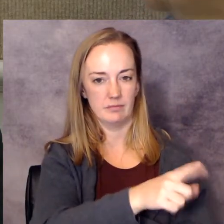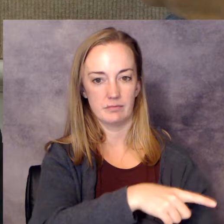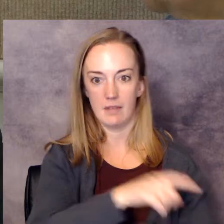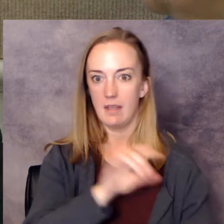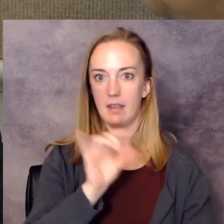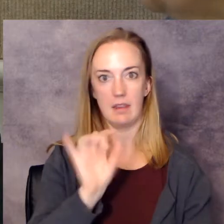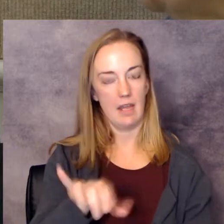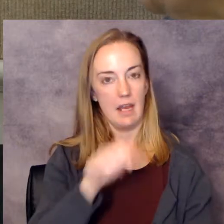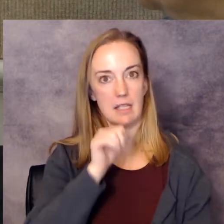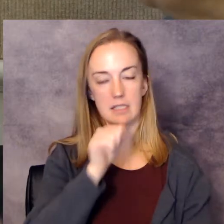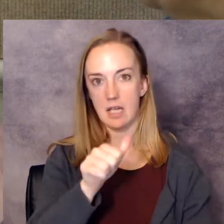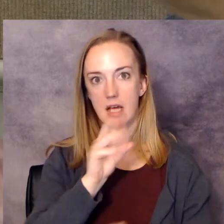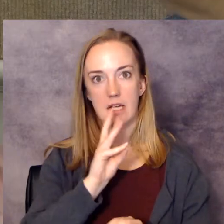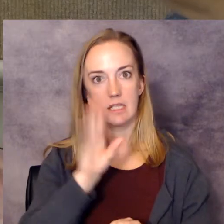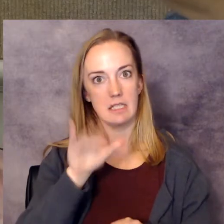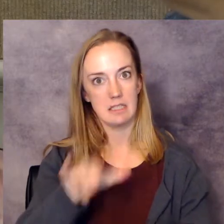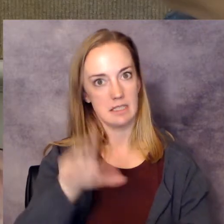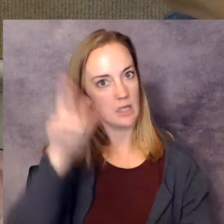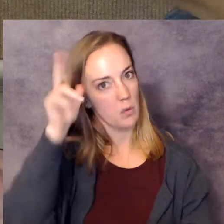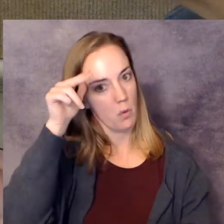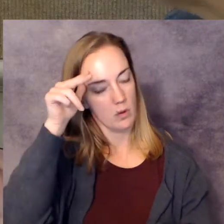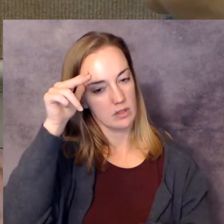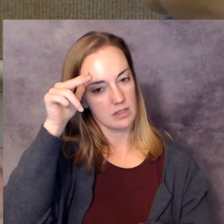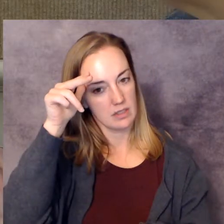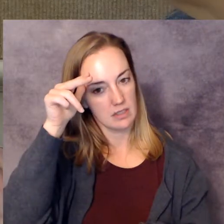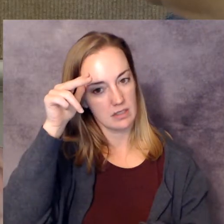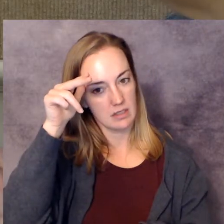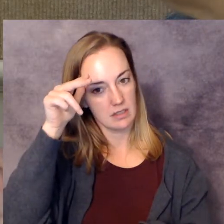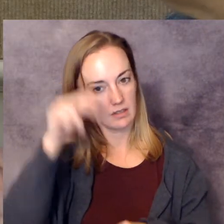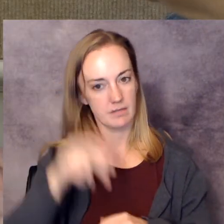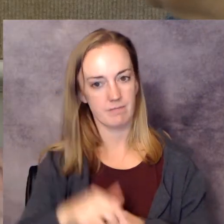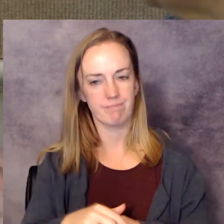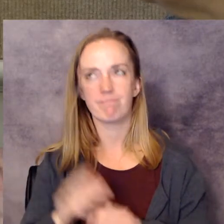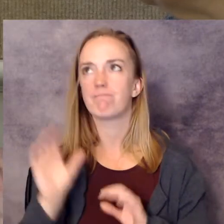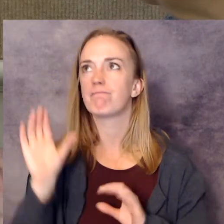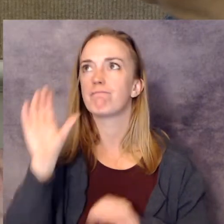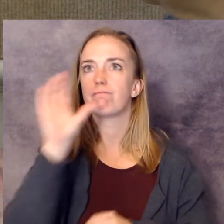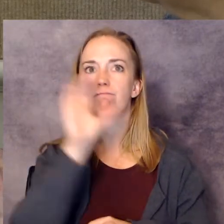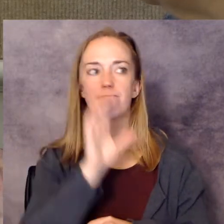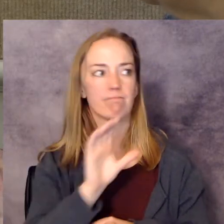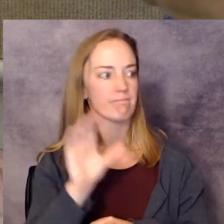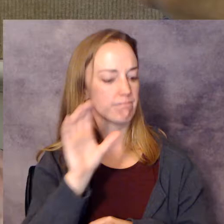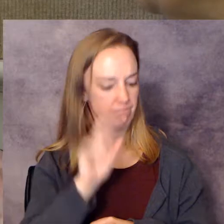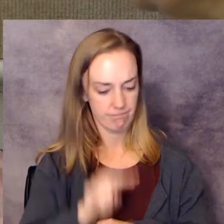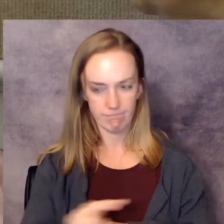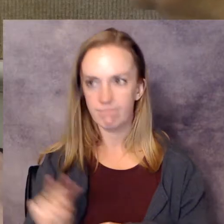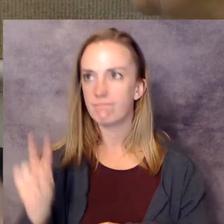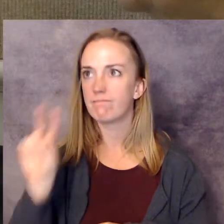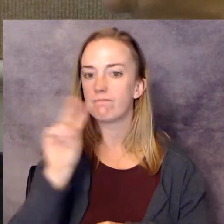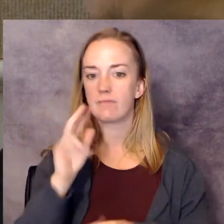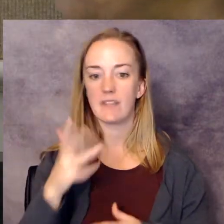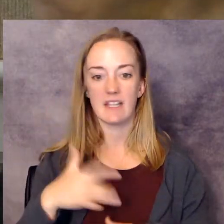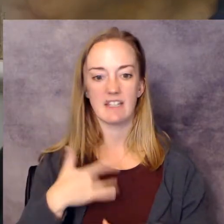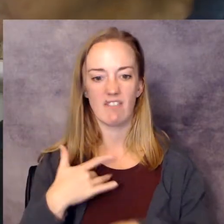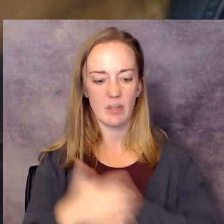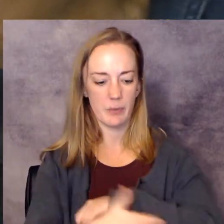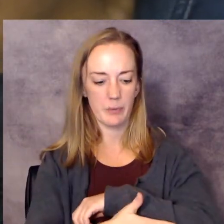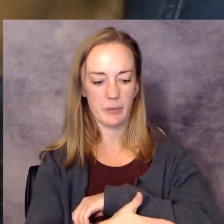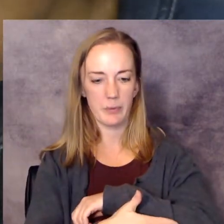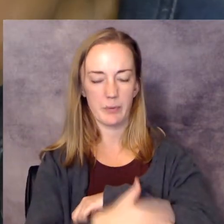That's not a seahorse, thinks Pete. Pete looks high and low for the seahorse. Then he feels a little